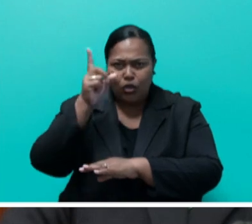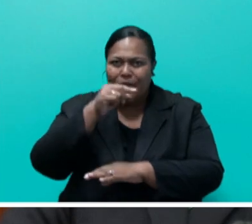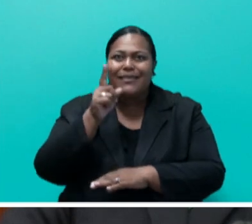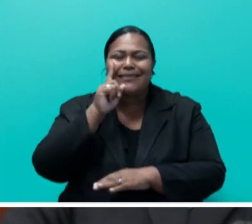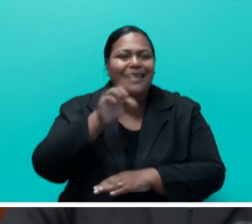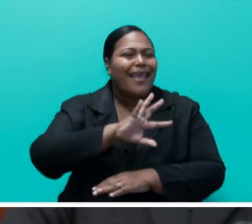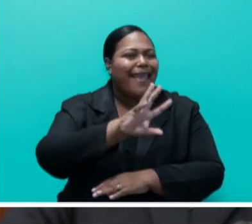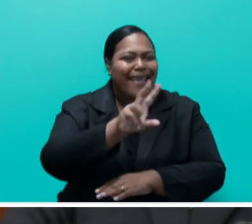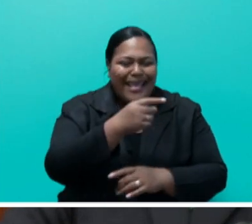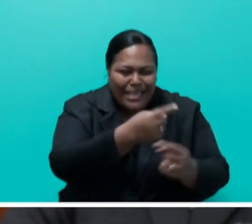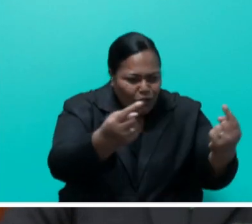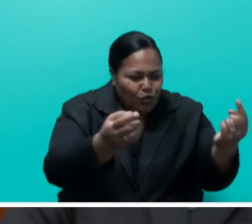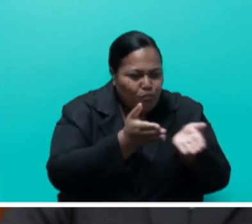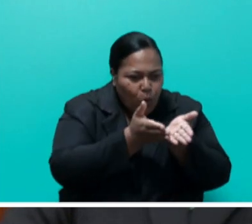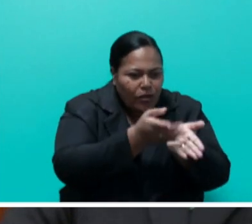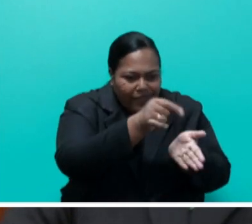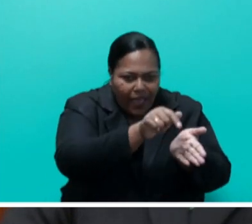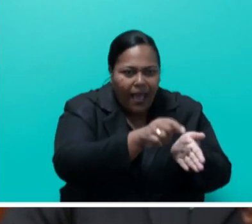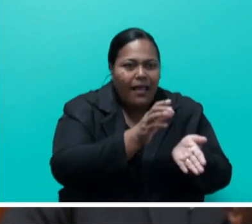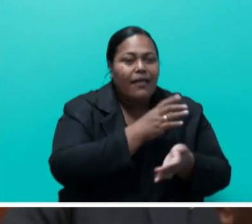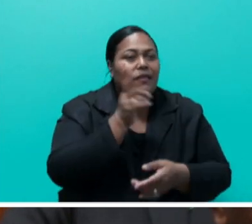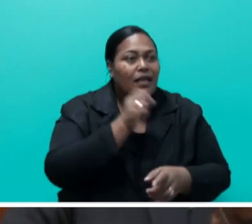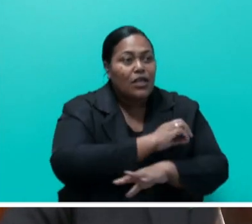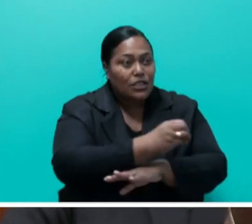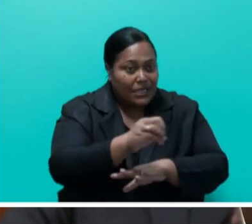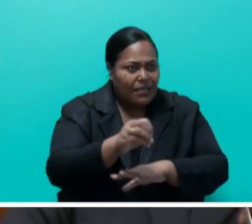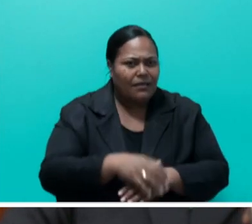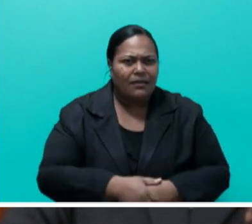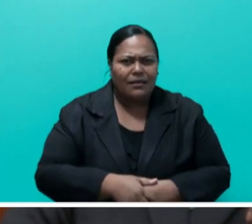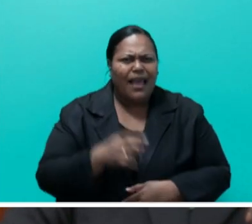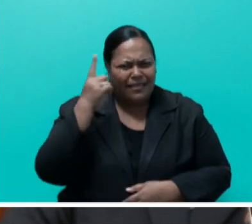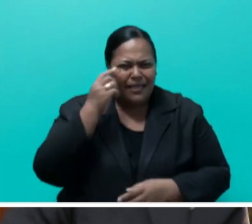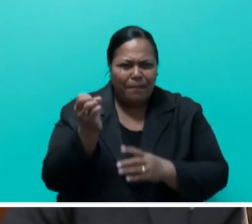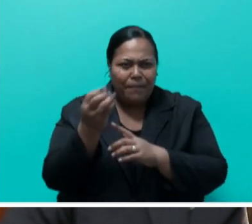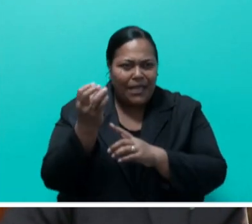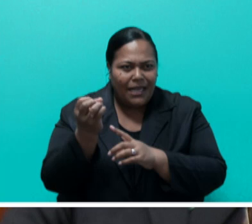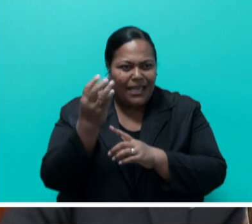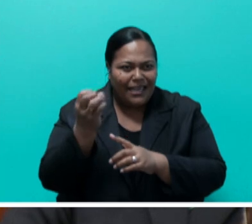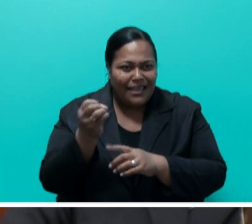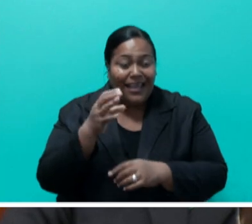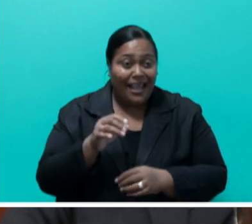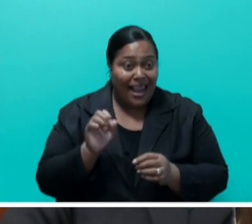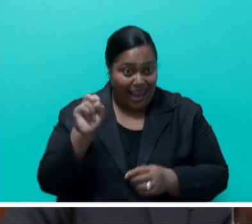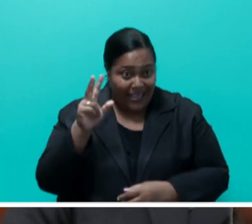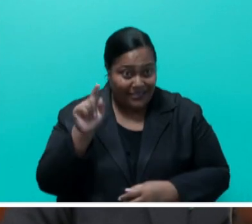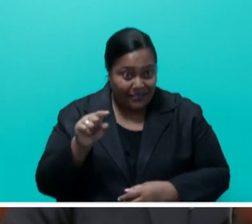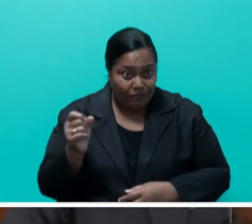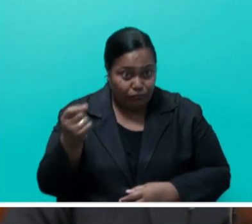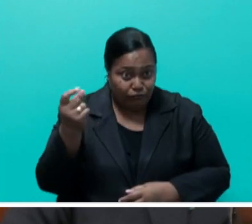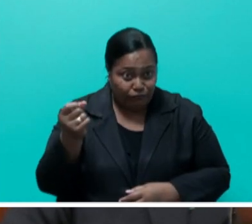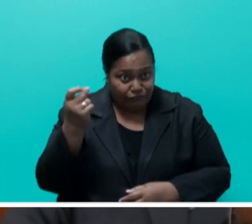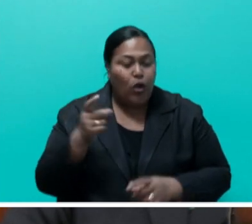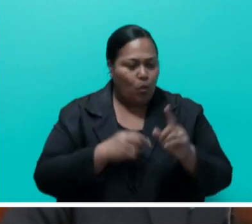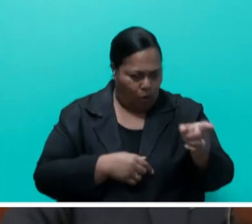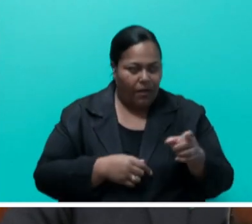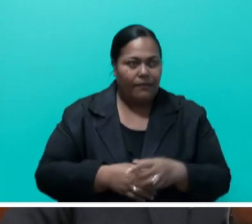the water. Okay, that's if they don't turn off their beacon, I think. Yeah. And then, but it's of course illegal if you turn off your